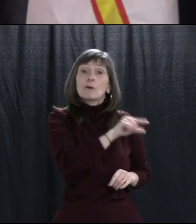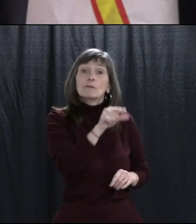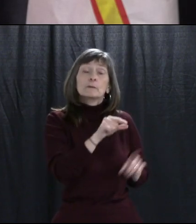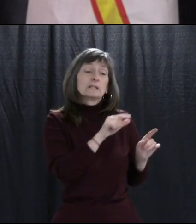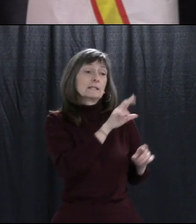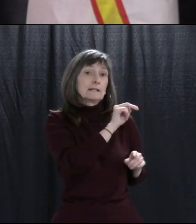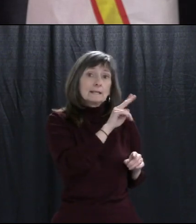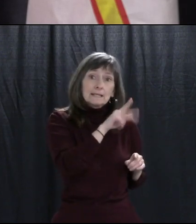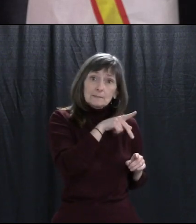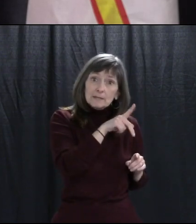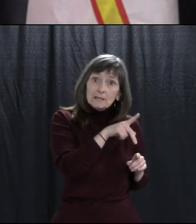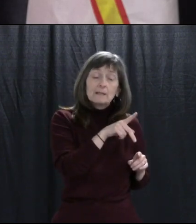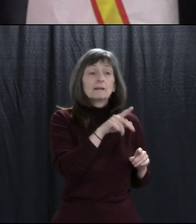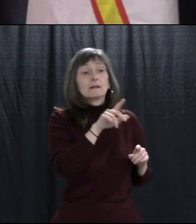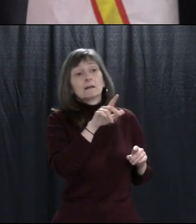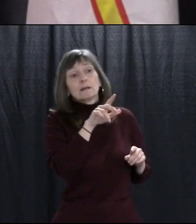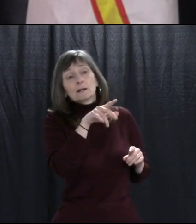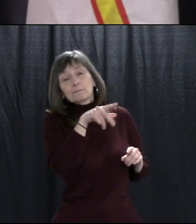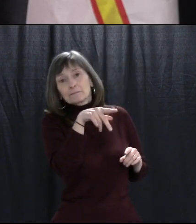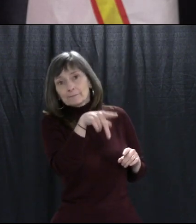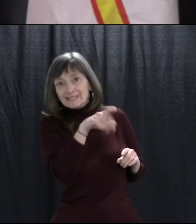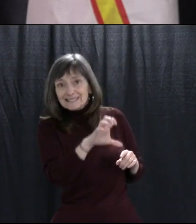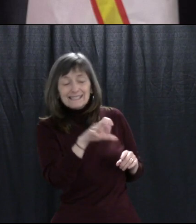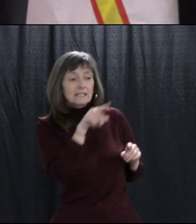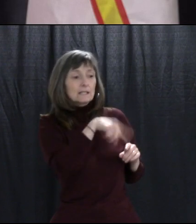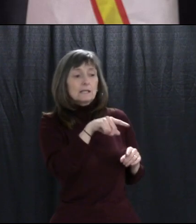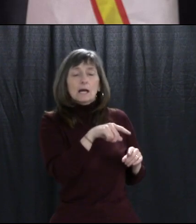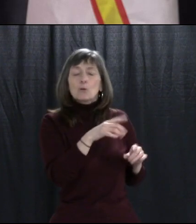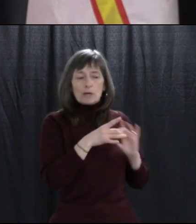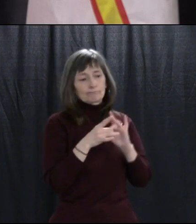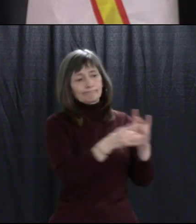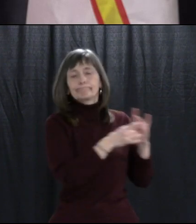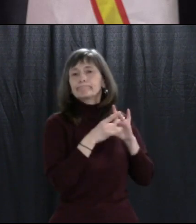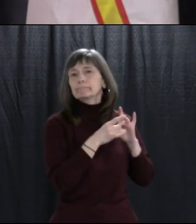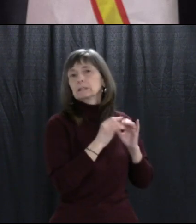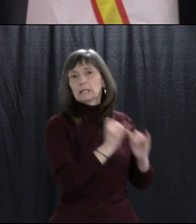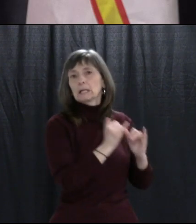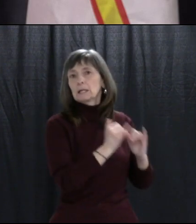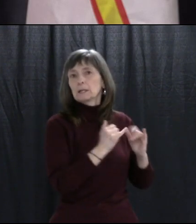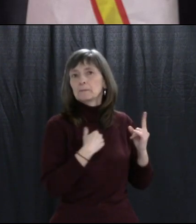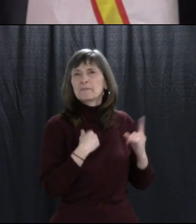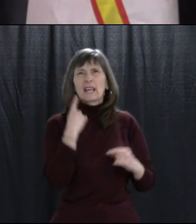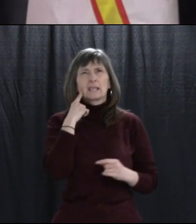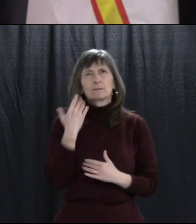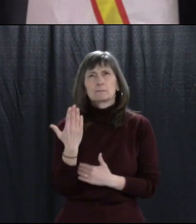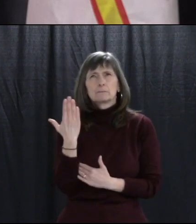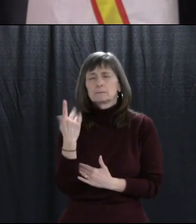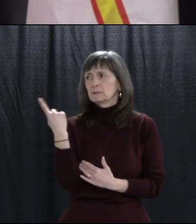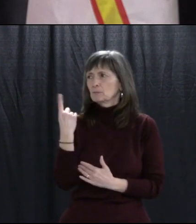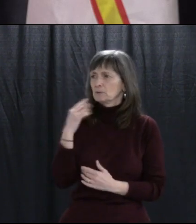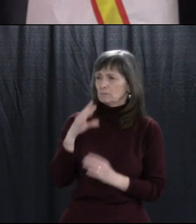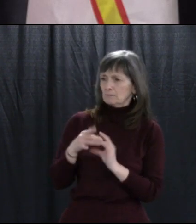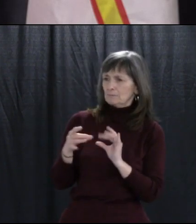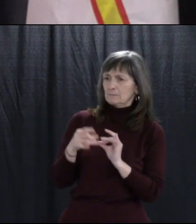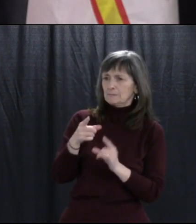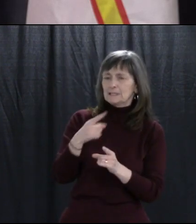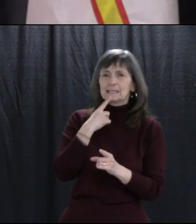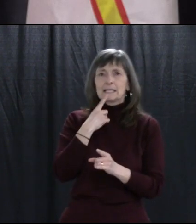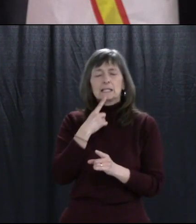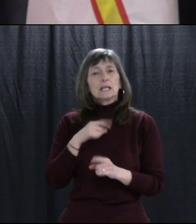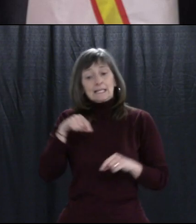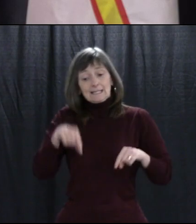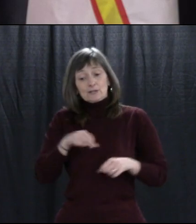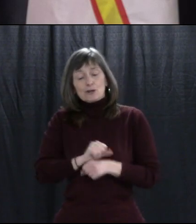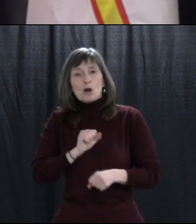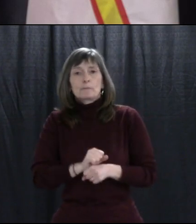caucus today, and I followed a bit of this, and I said to someone this morning, or someone said to me this morning, it takes experience to do this